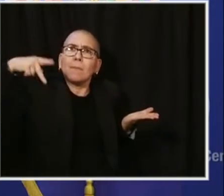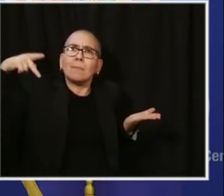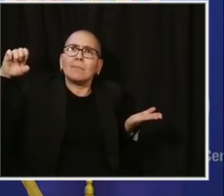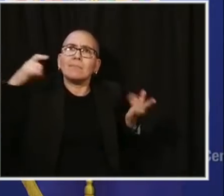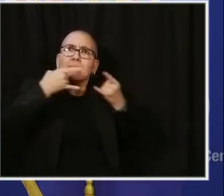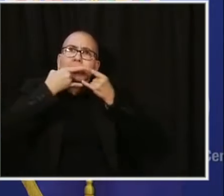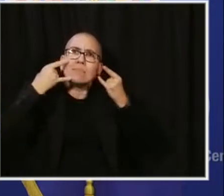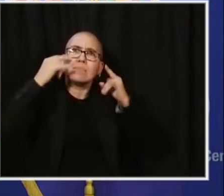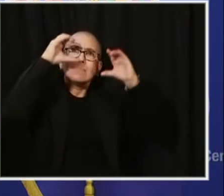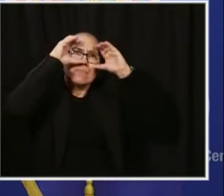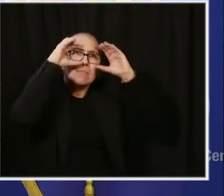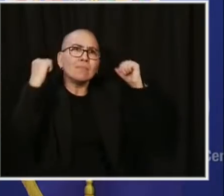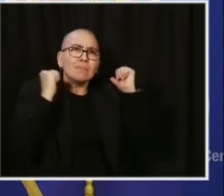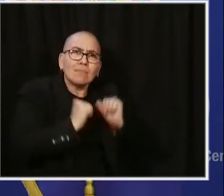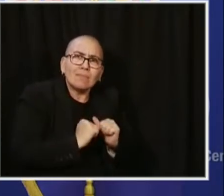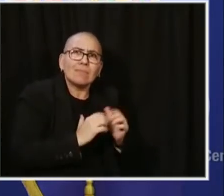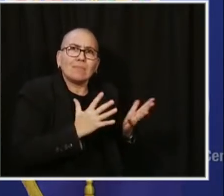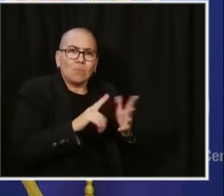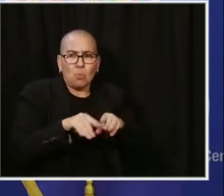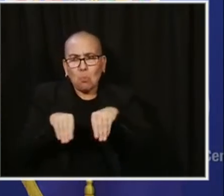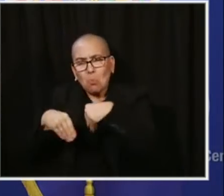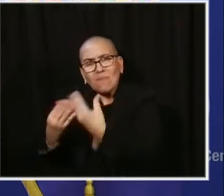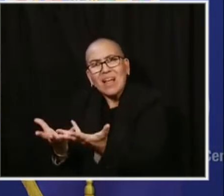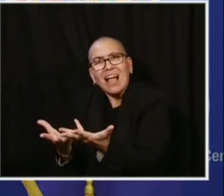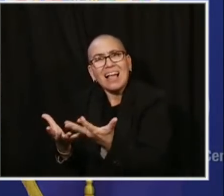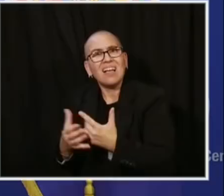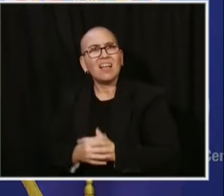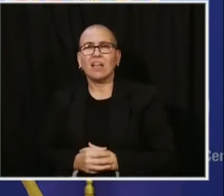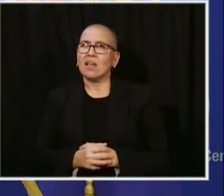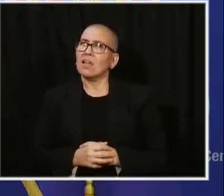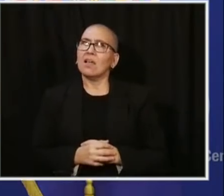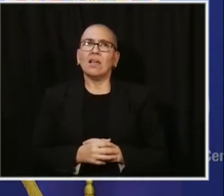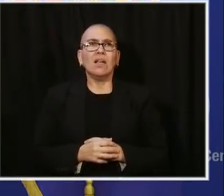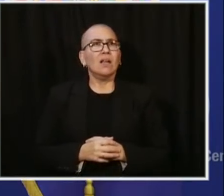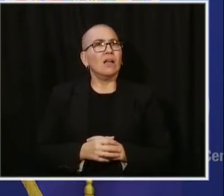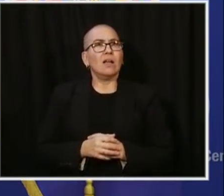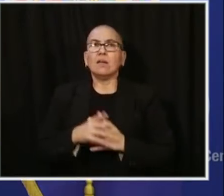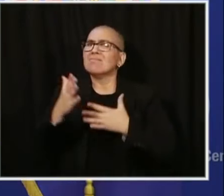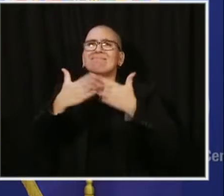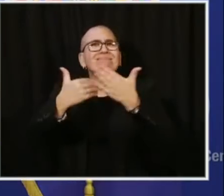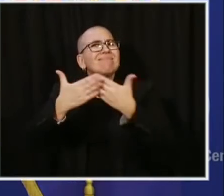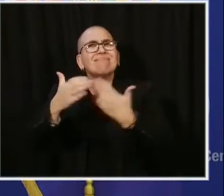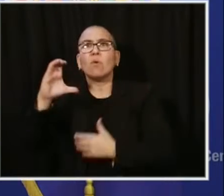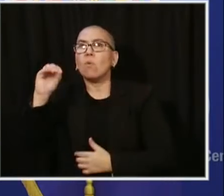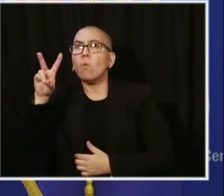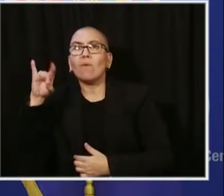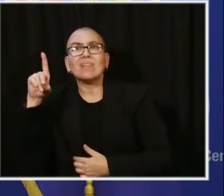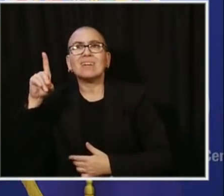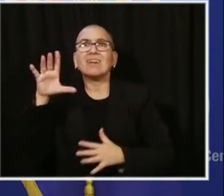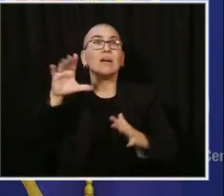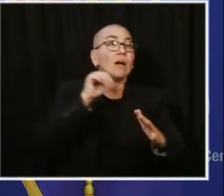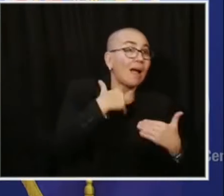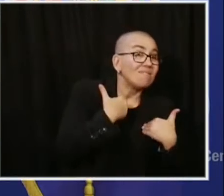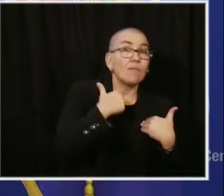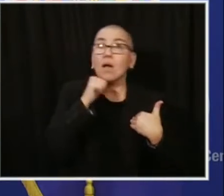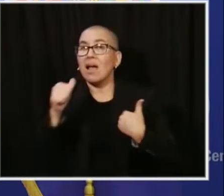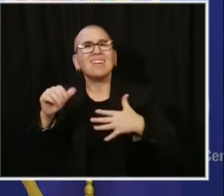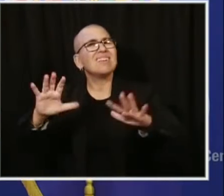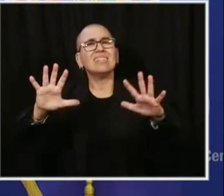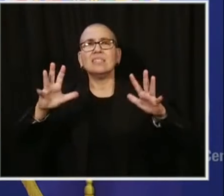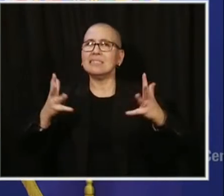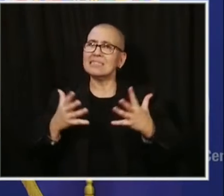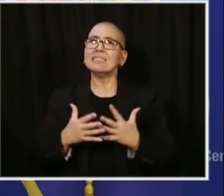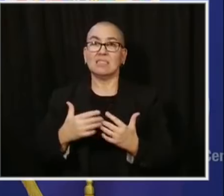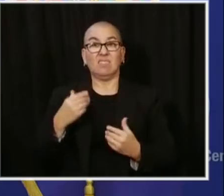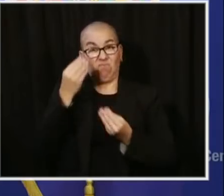for COVID-19 or for non-COVID related reasons. Early on, our challenge was primarily around supply shortages,